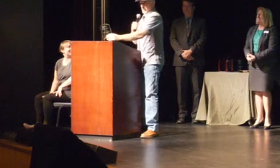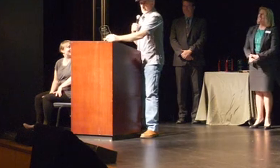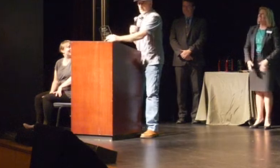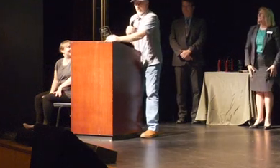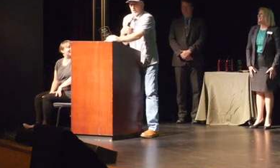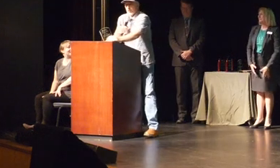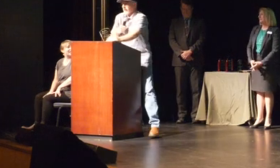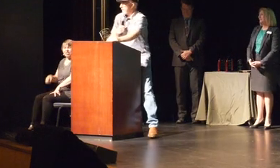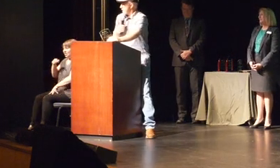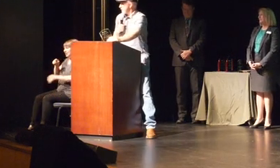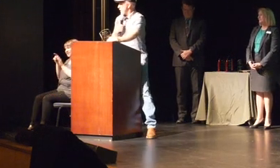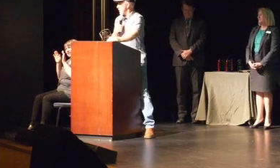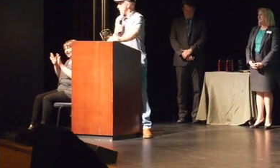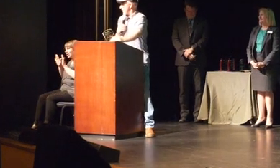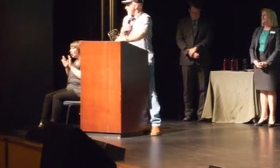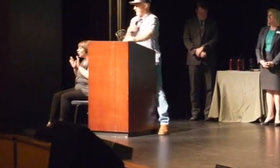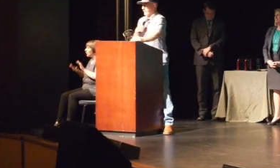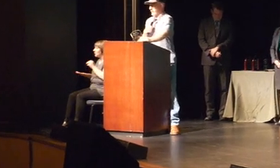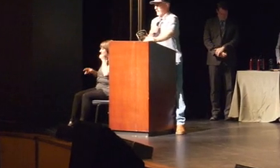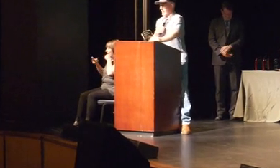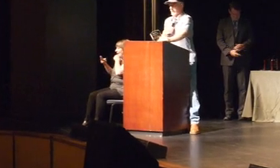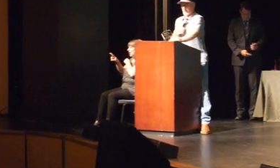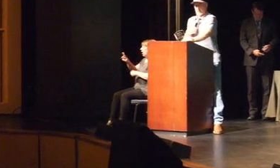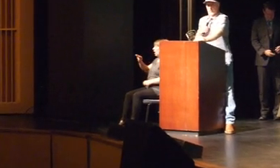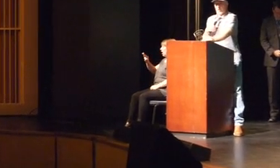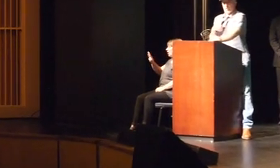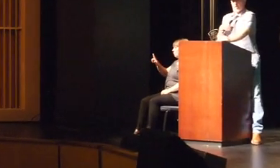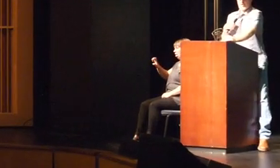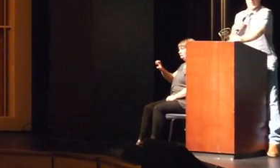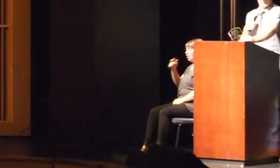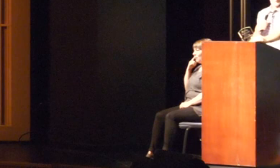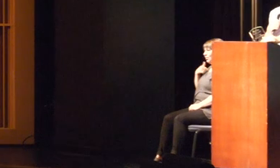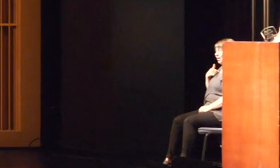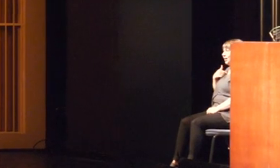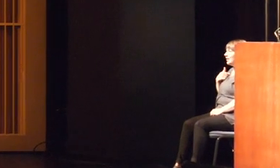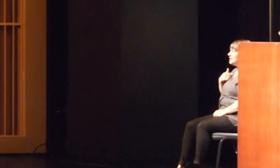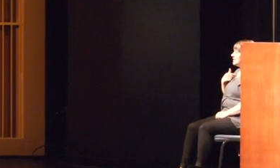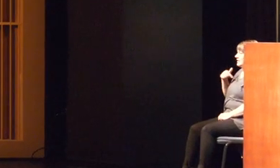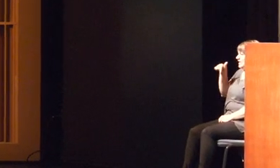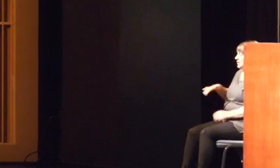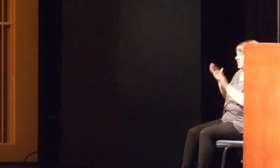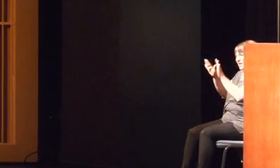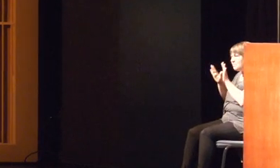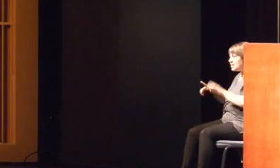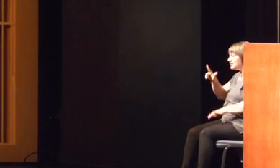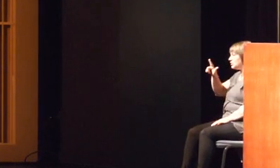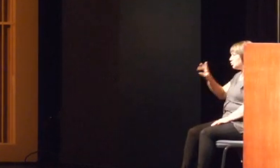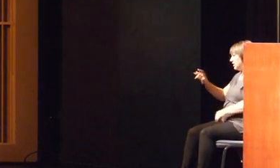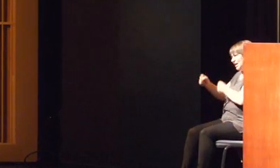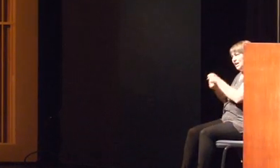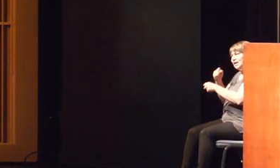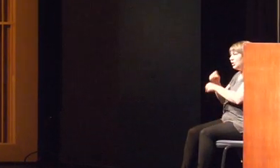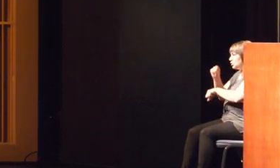This is incredibly humbling. It's been a great 28 years working here